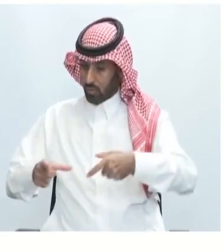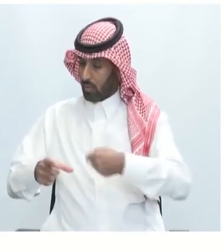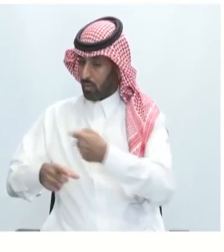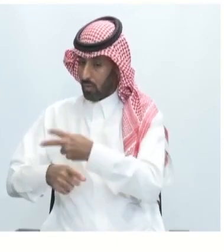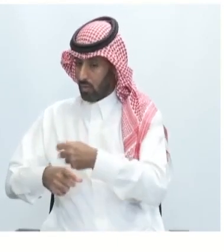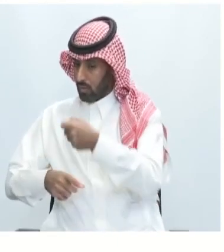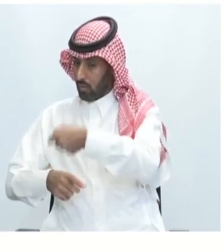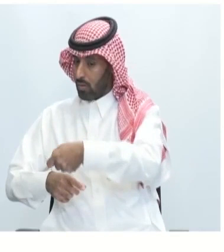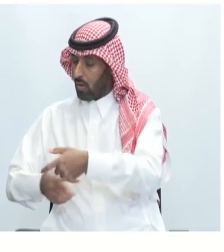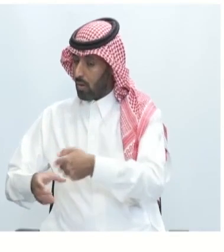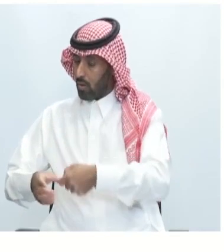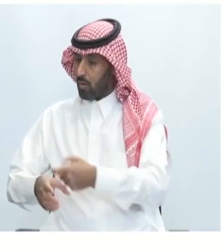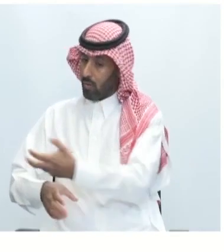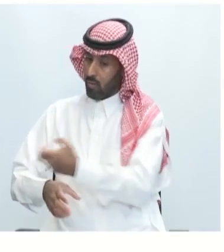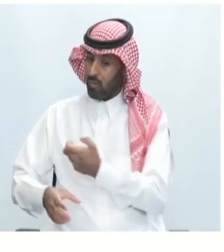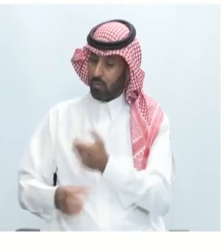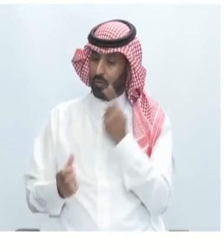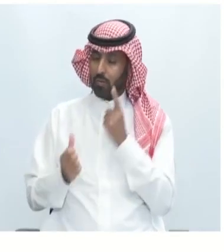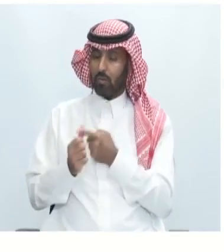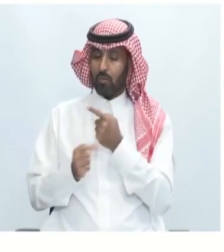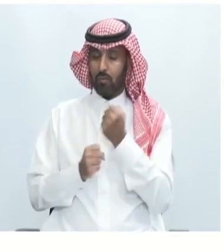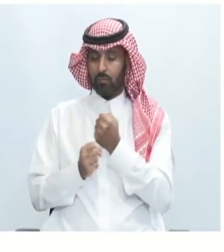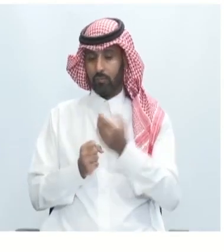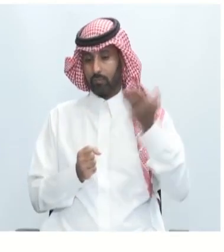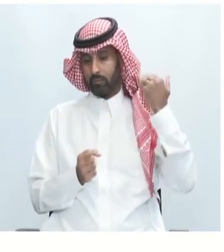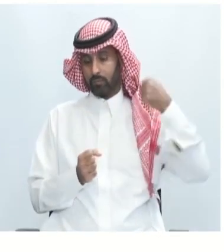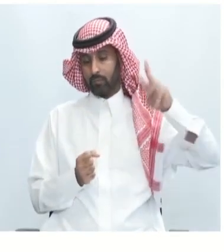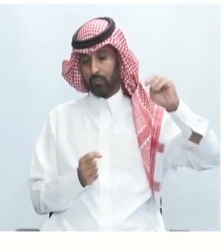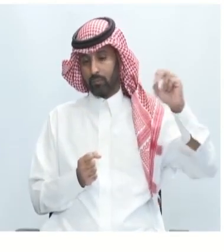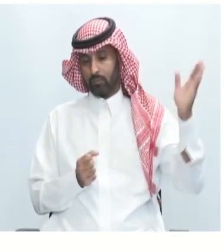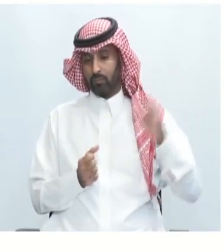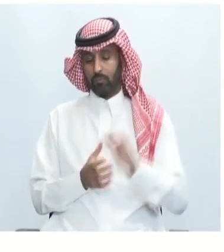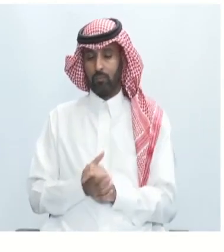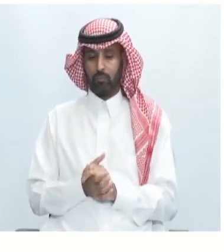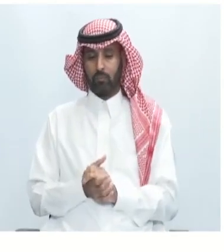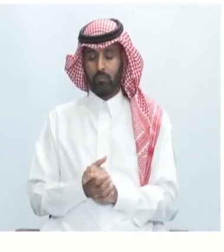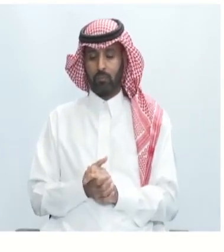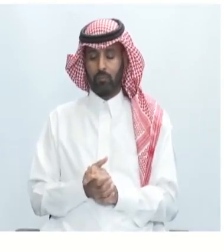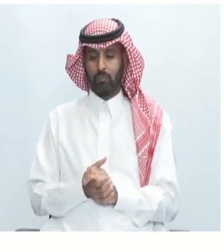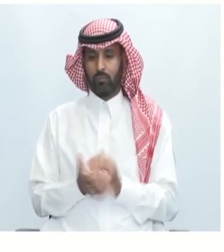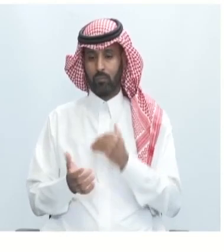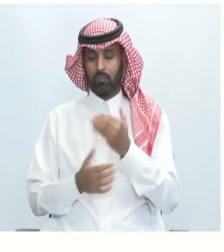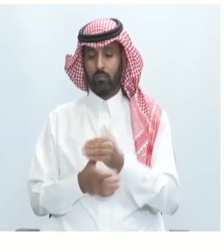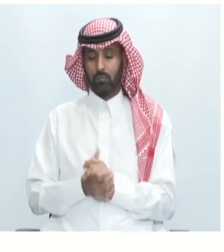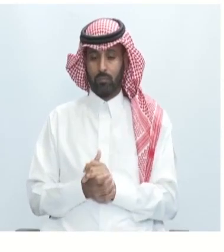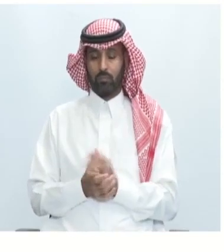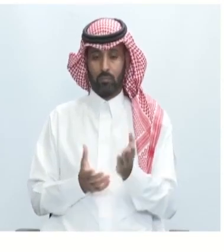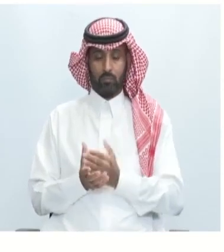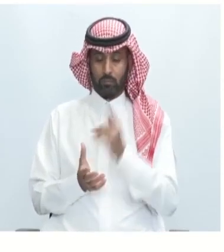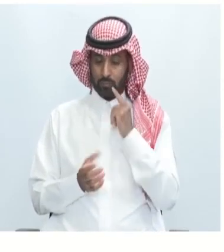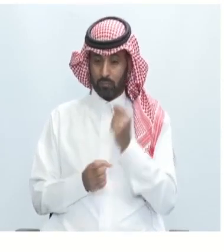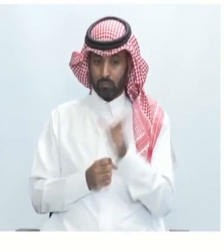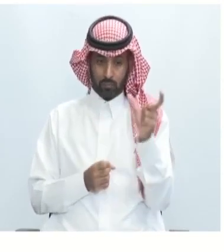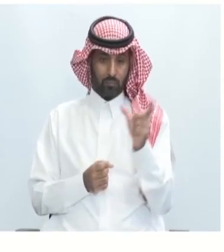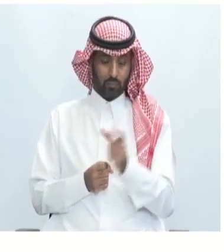trusted politician. This one is past perfect, of course. He was arrested for stealing state funds. And we have